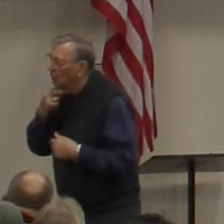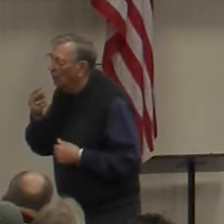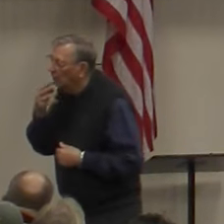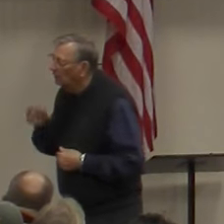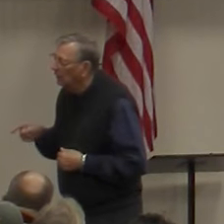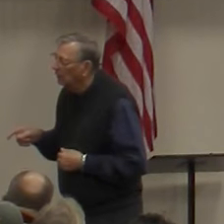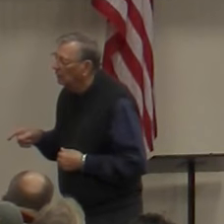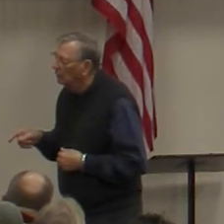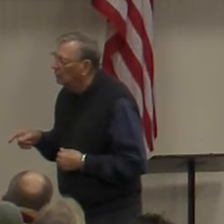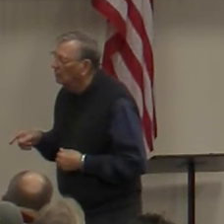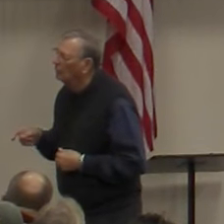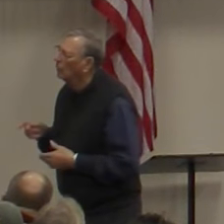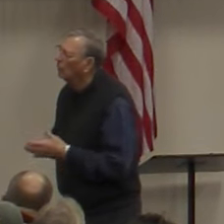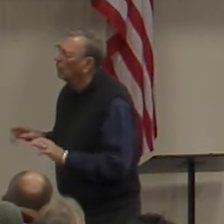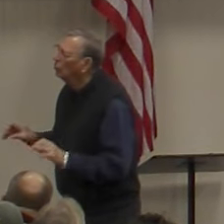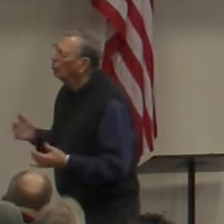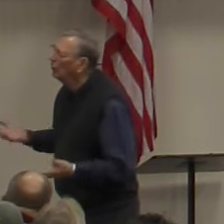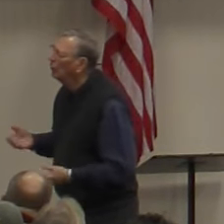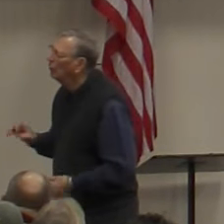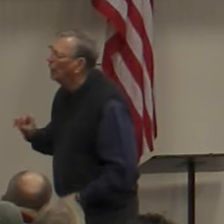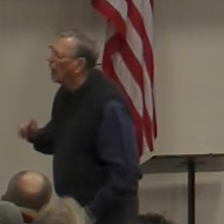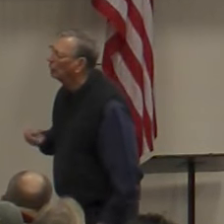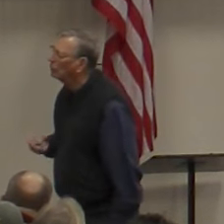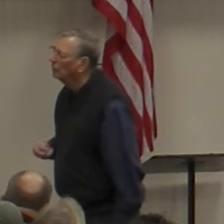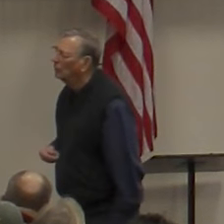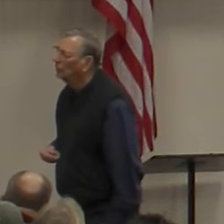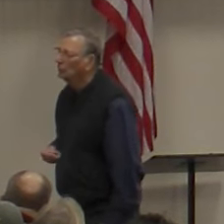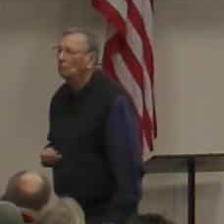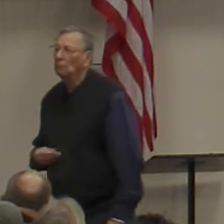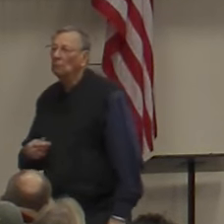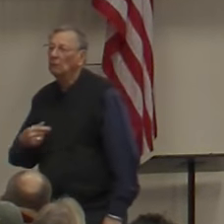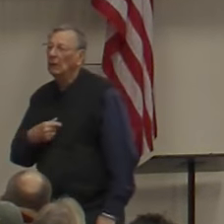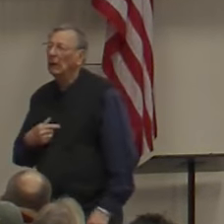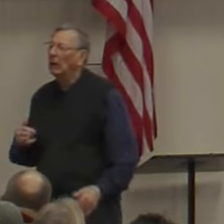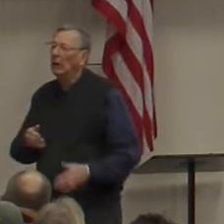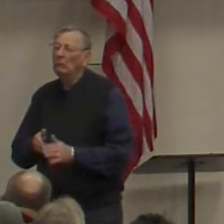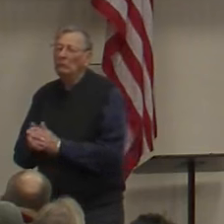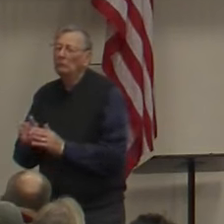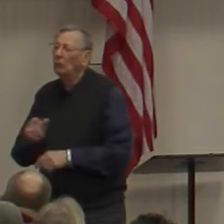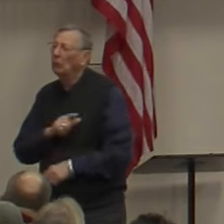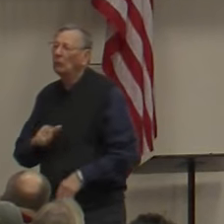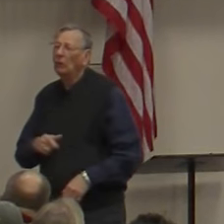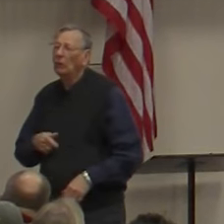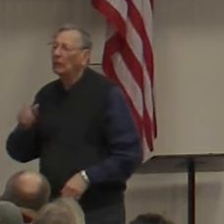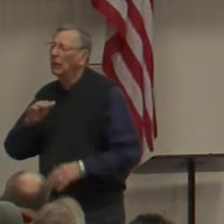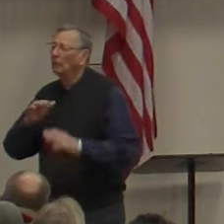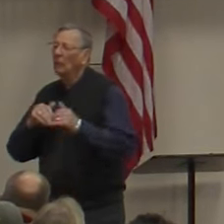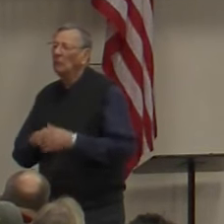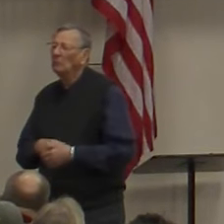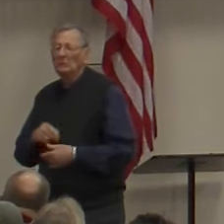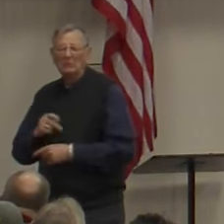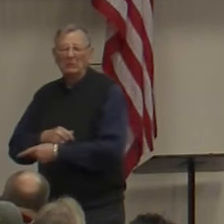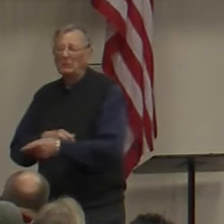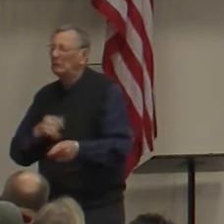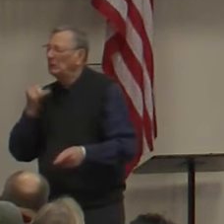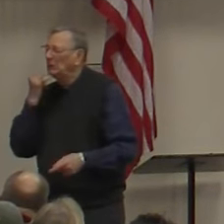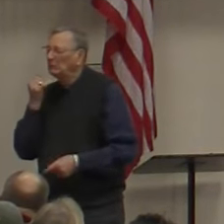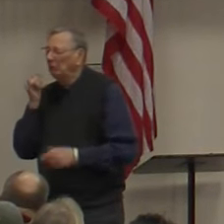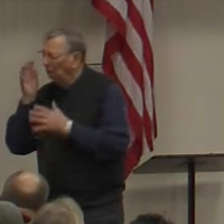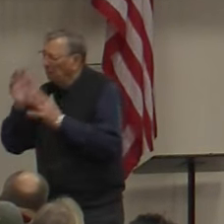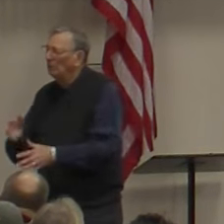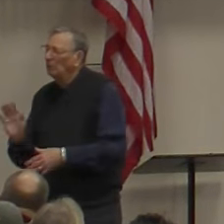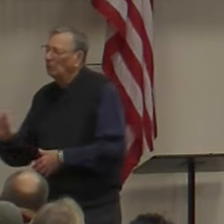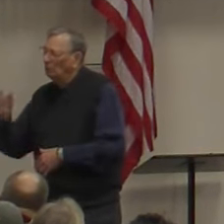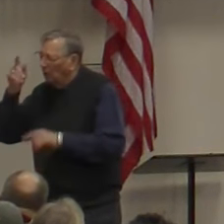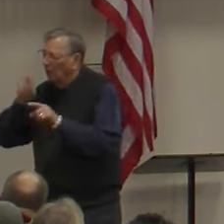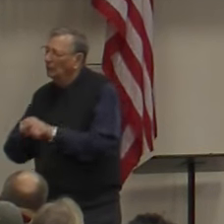and said, "What are you doing here, Elijah?" And he said, "I've been very jealous for the Lord, the God of hosts. For the people of Israel have forsaken your